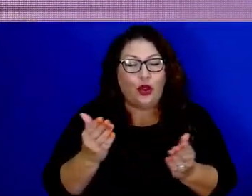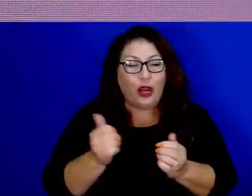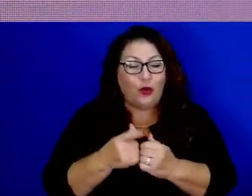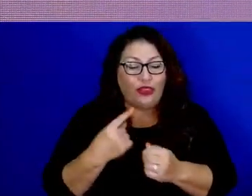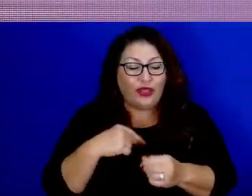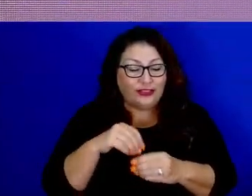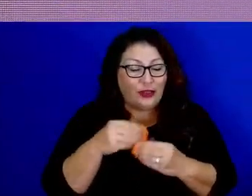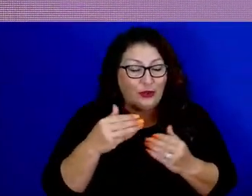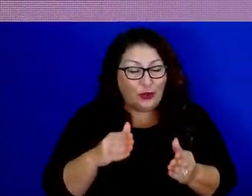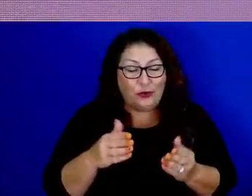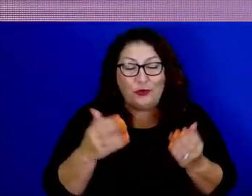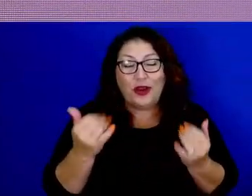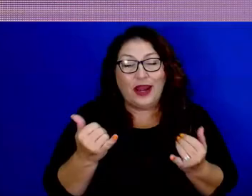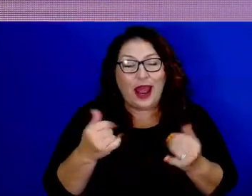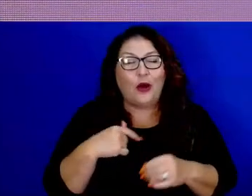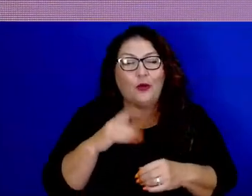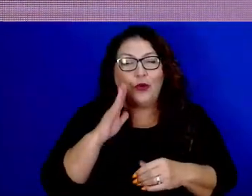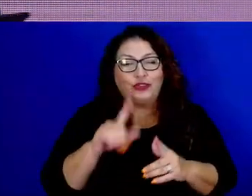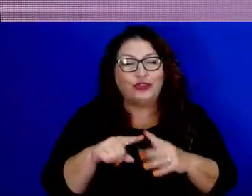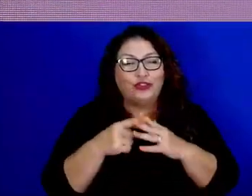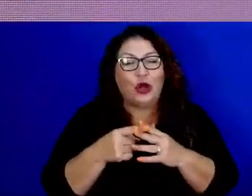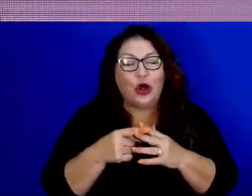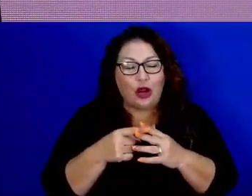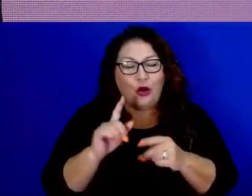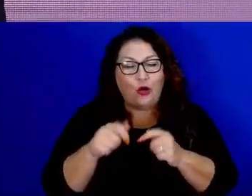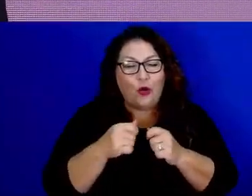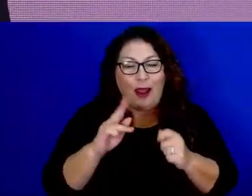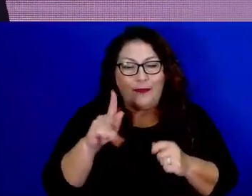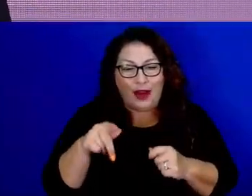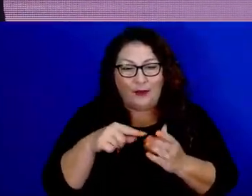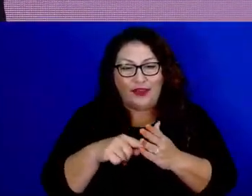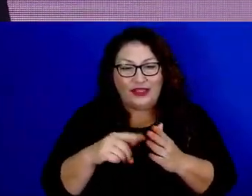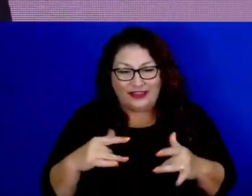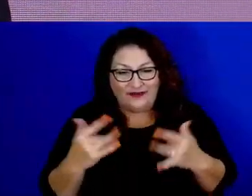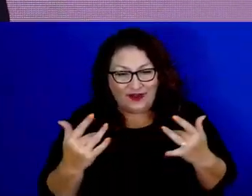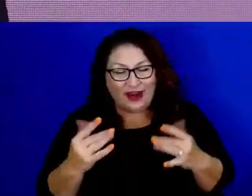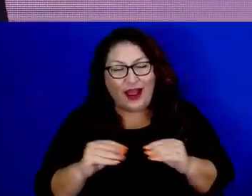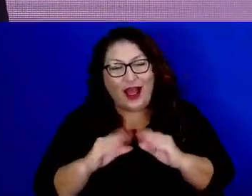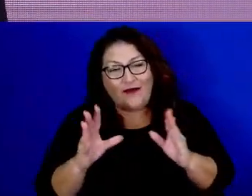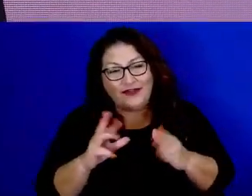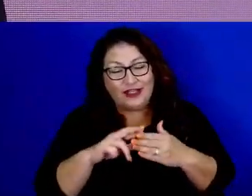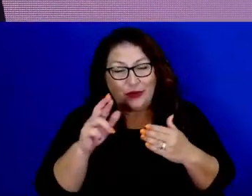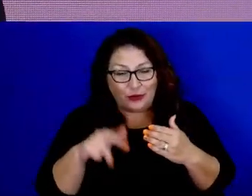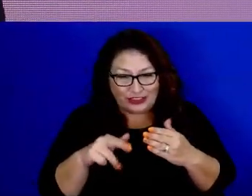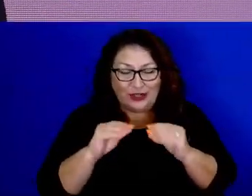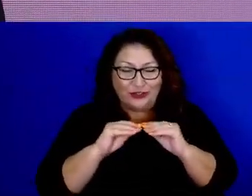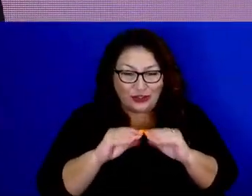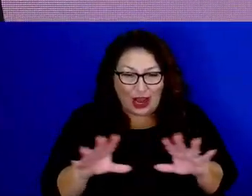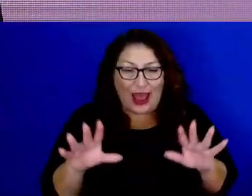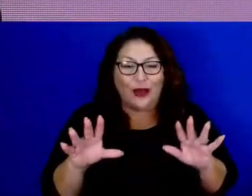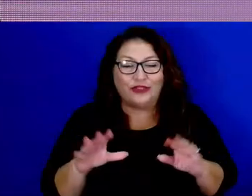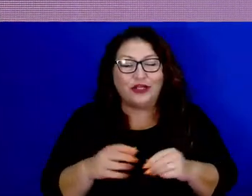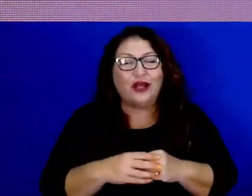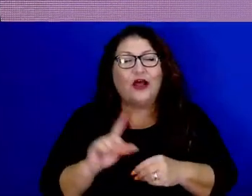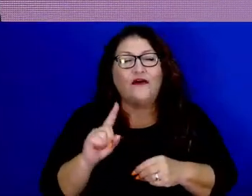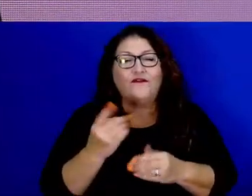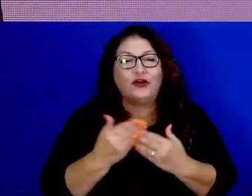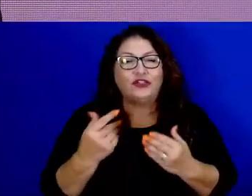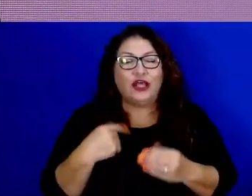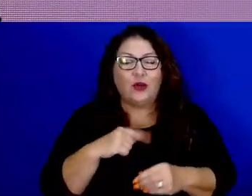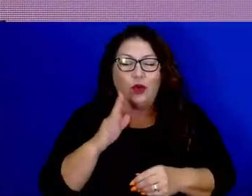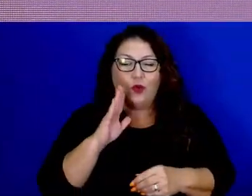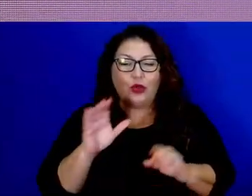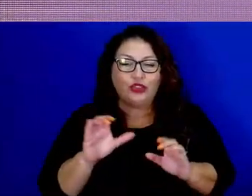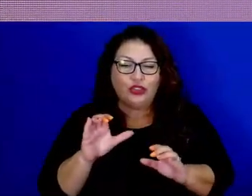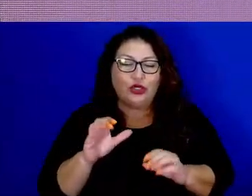start wrapping up this event. Obviously, the results are out. The first thing that we're going to do is to hear